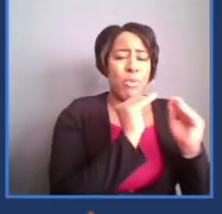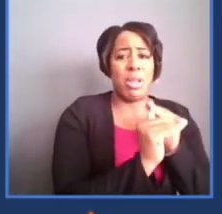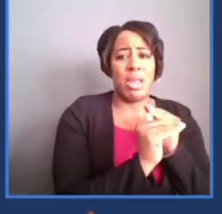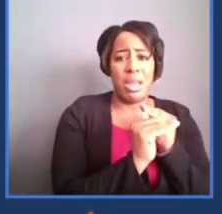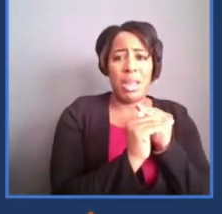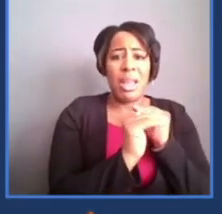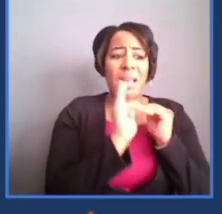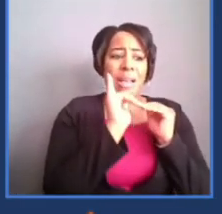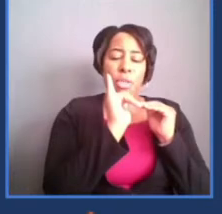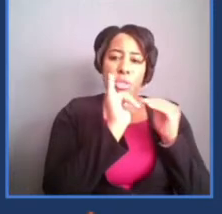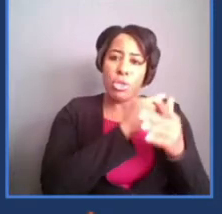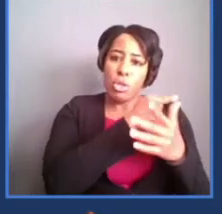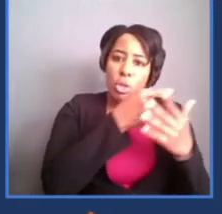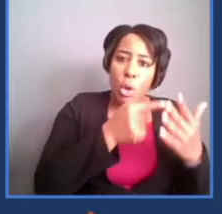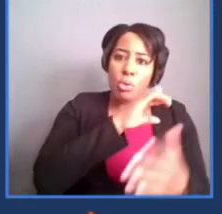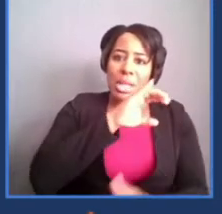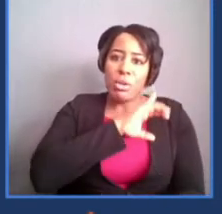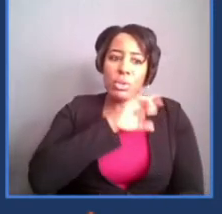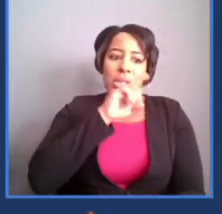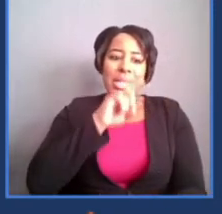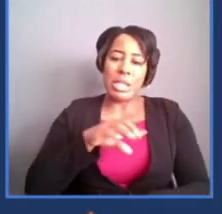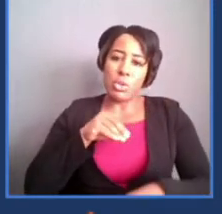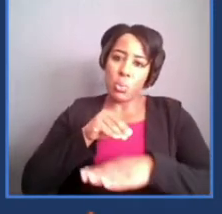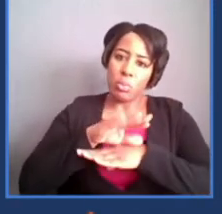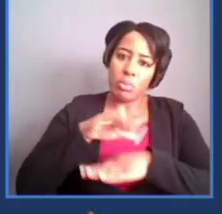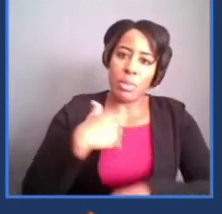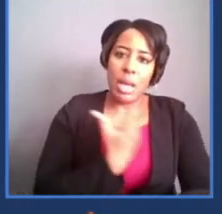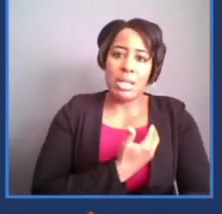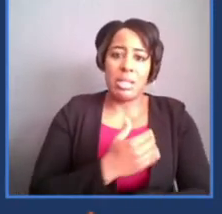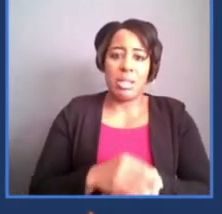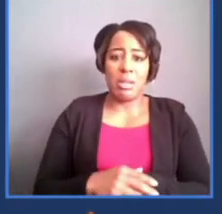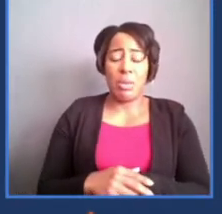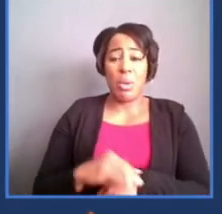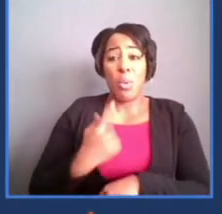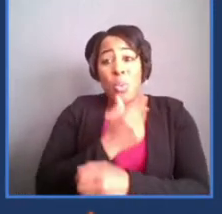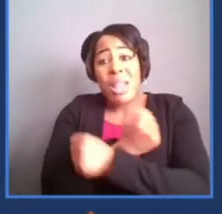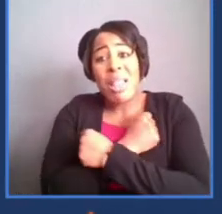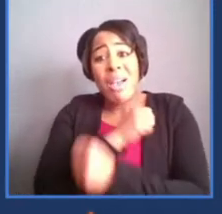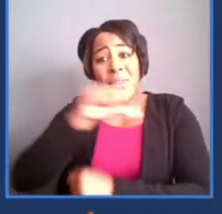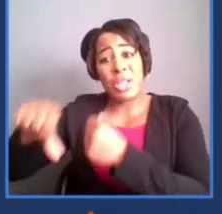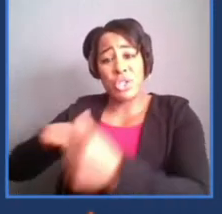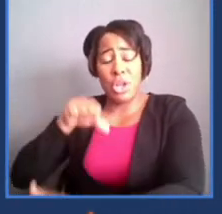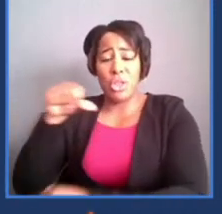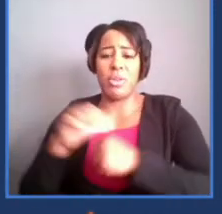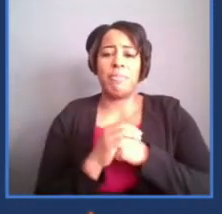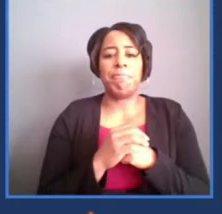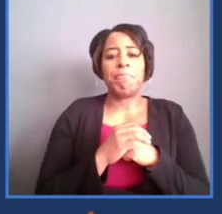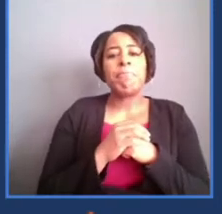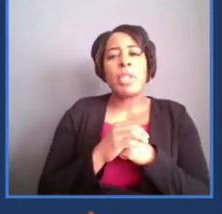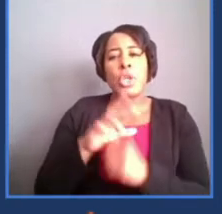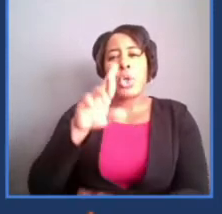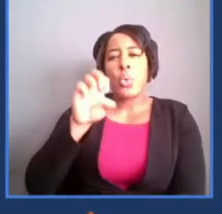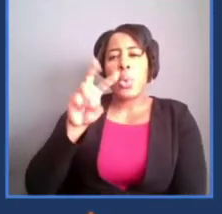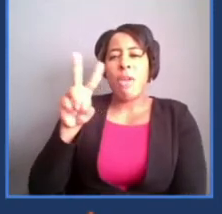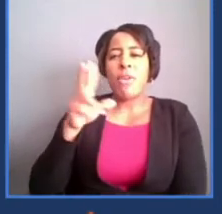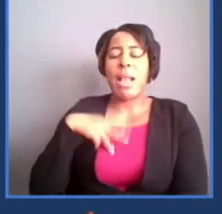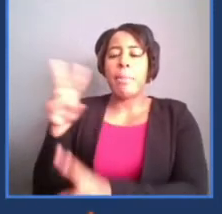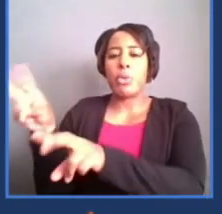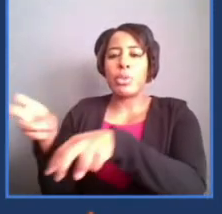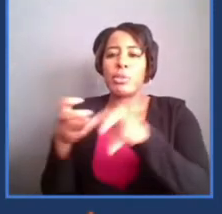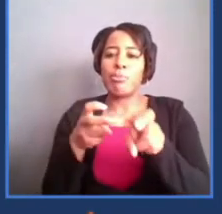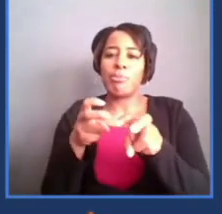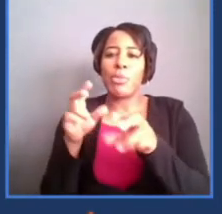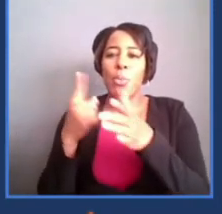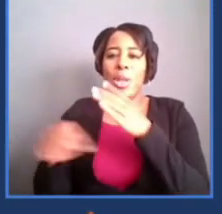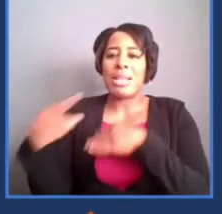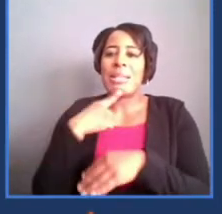lights because we love each other. I'm going to take a page out of the Reverend's playbook. Turn to your neighbor and